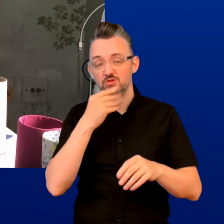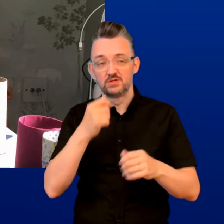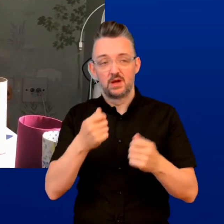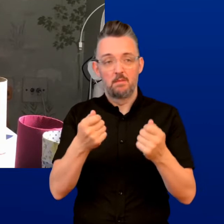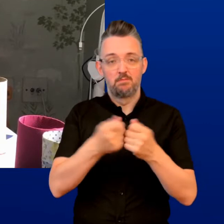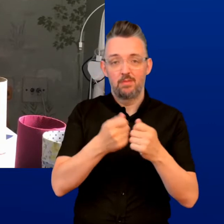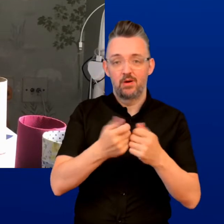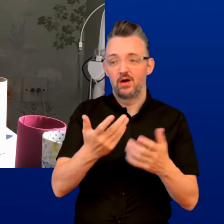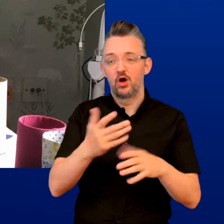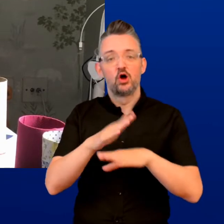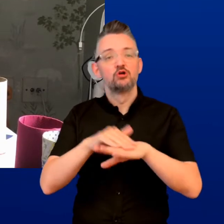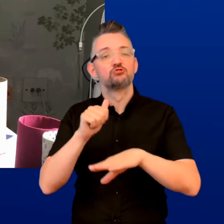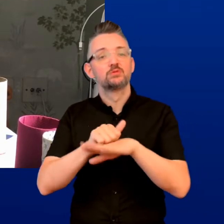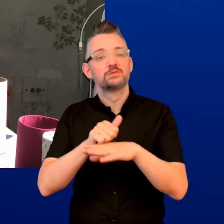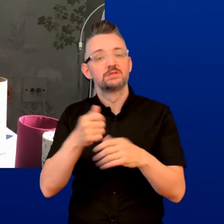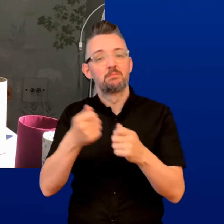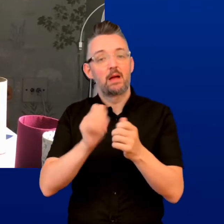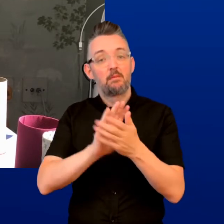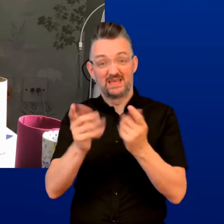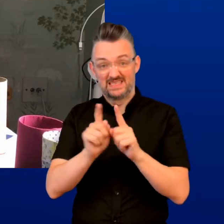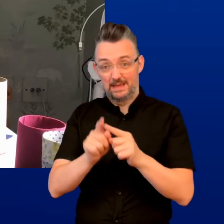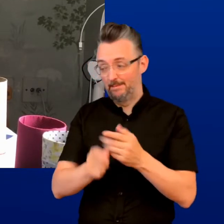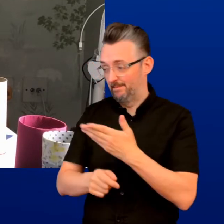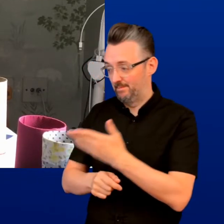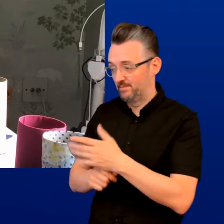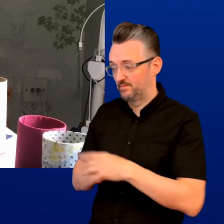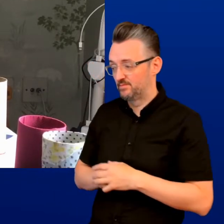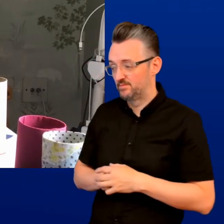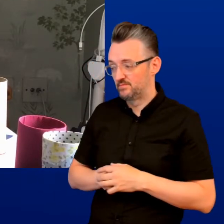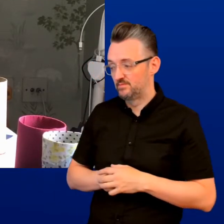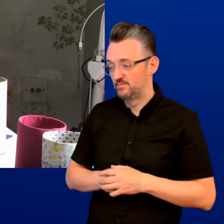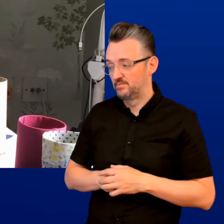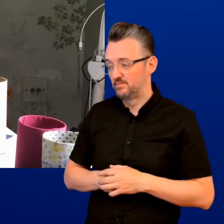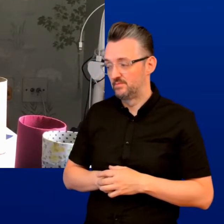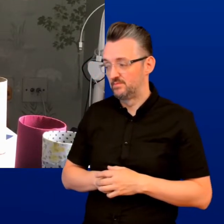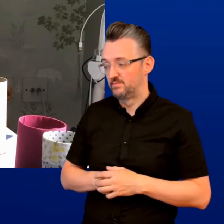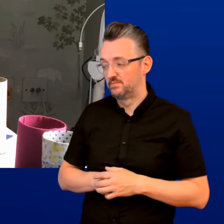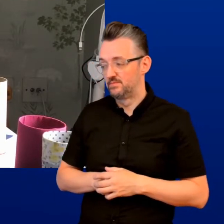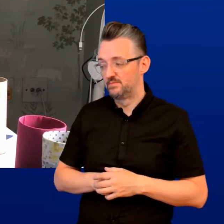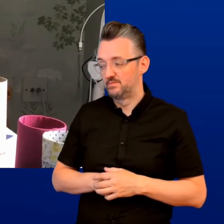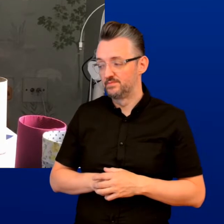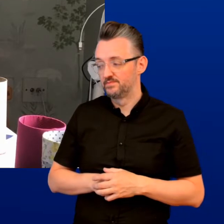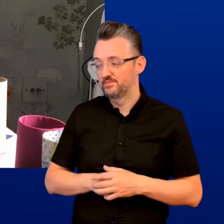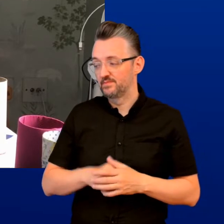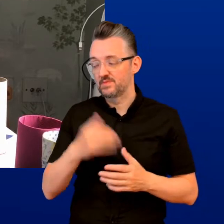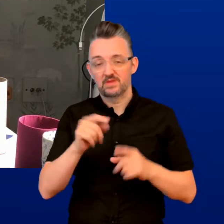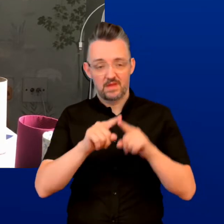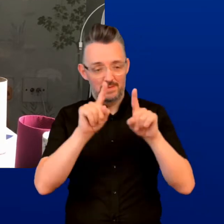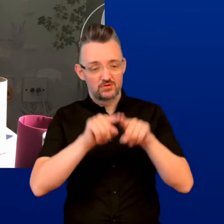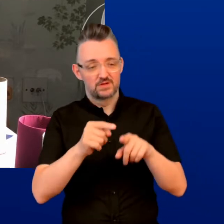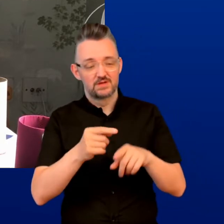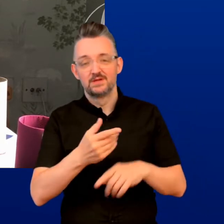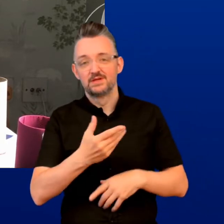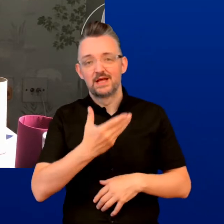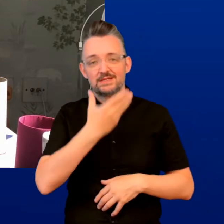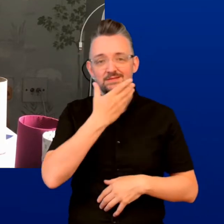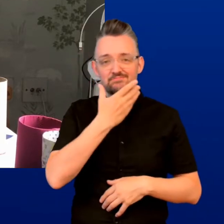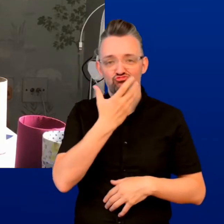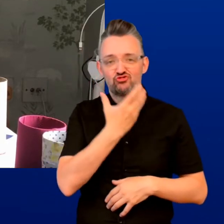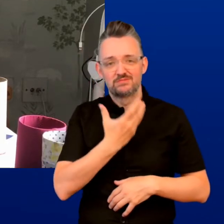paper, Christmas paper, or in which I've done this one with Christmas paper, and it has Christmas scene, Santa